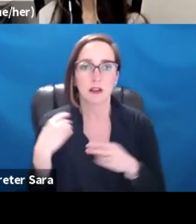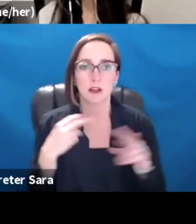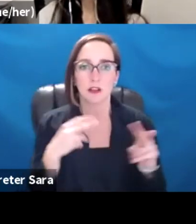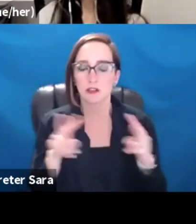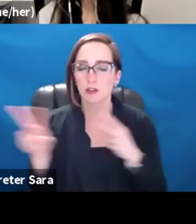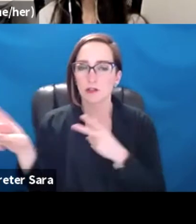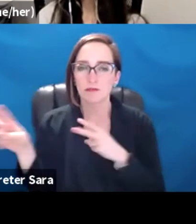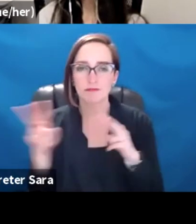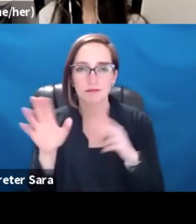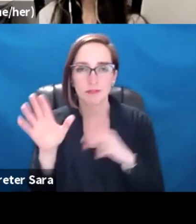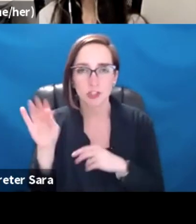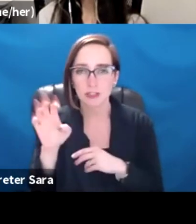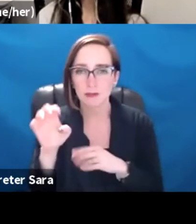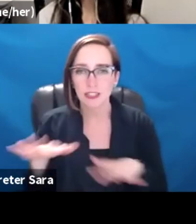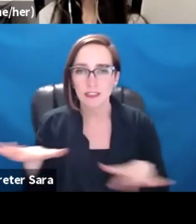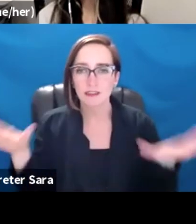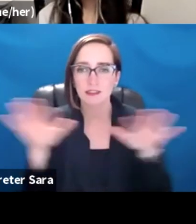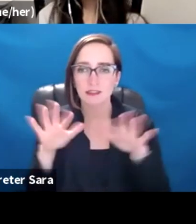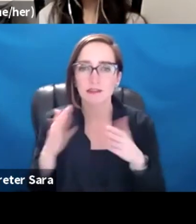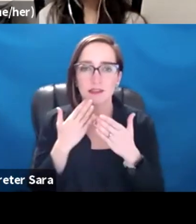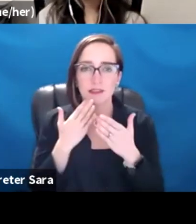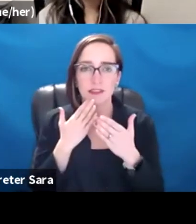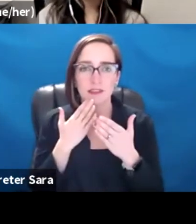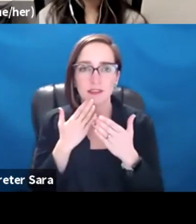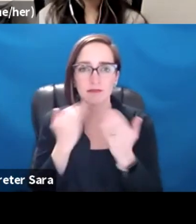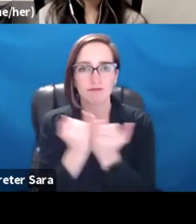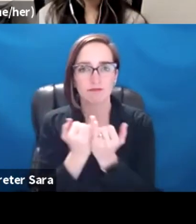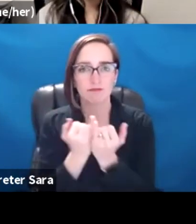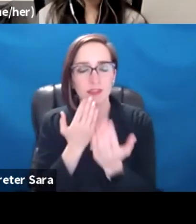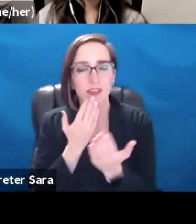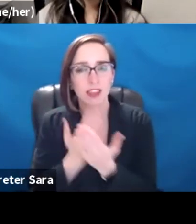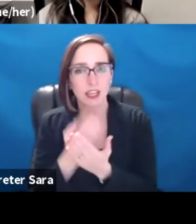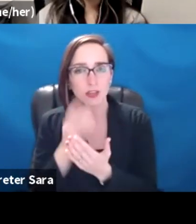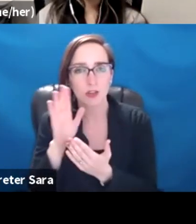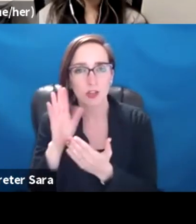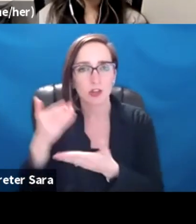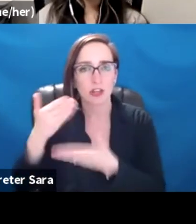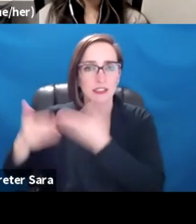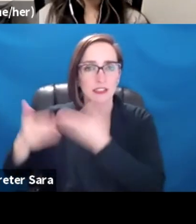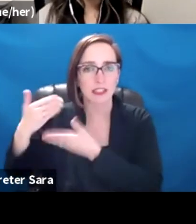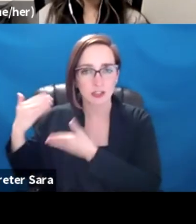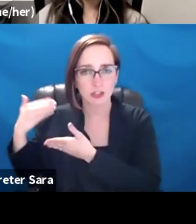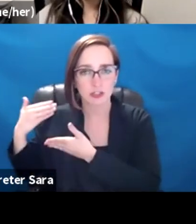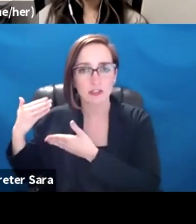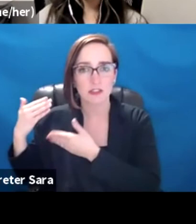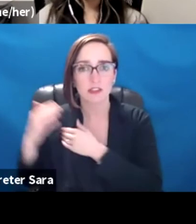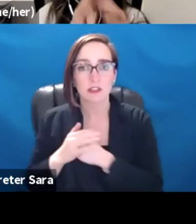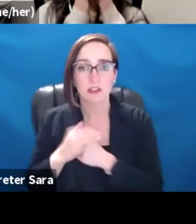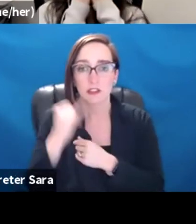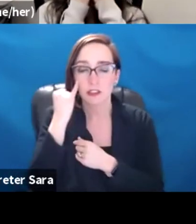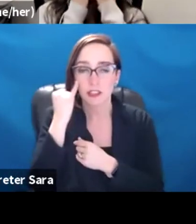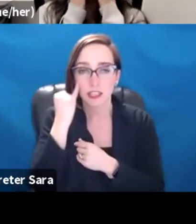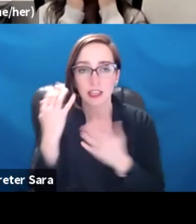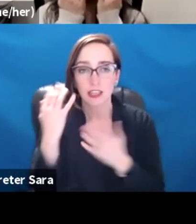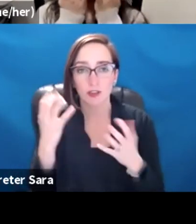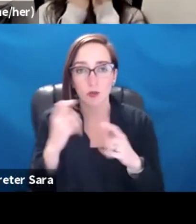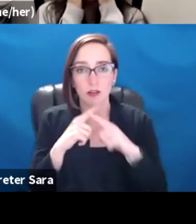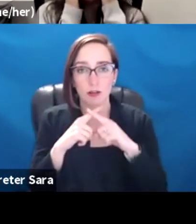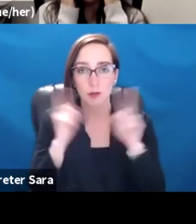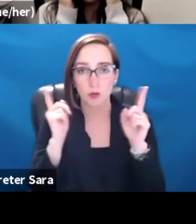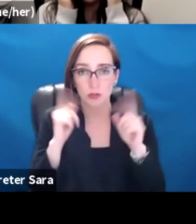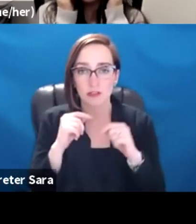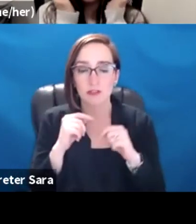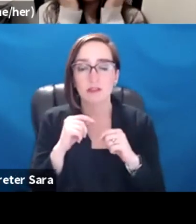ancestors. We say thank you, we say thank you, we say thank you. And if you can unmute, we just want to